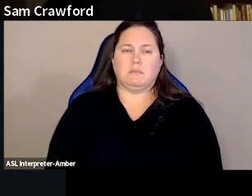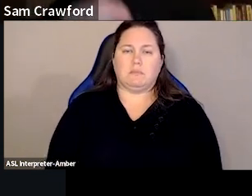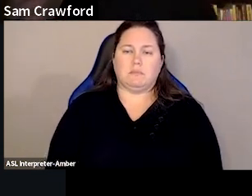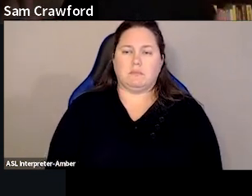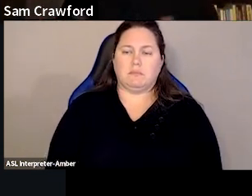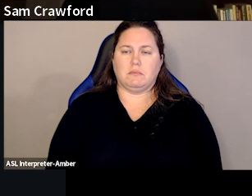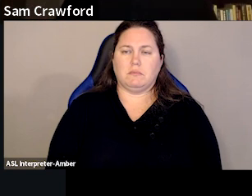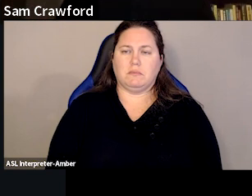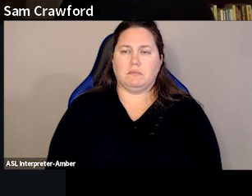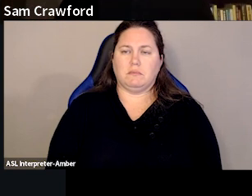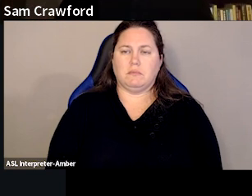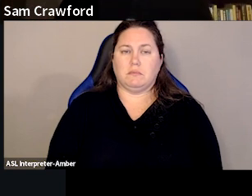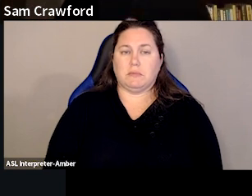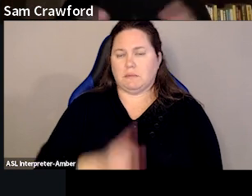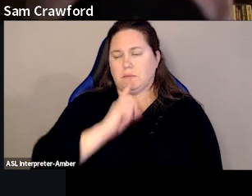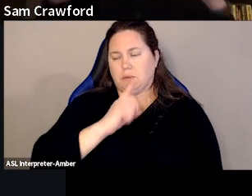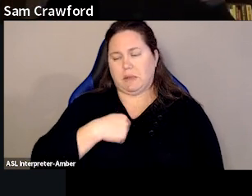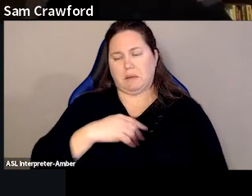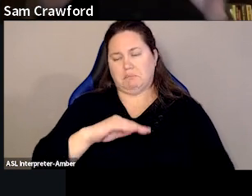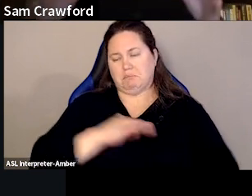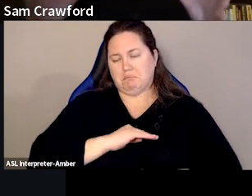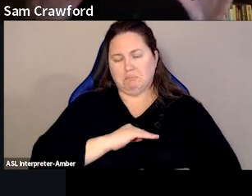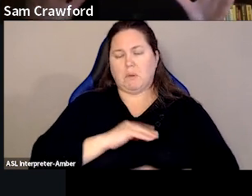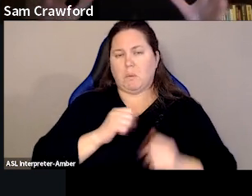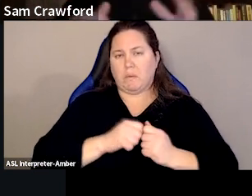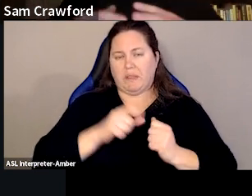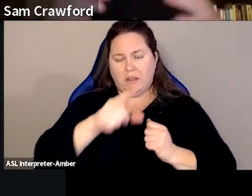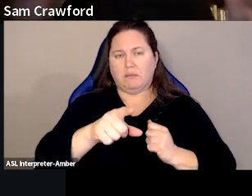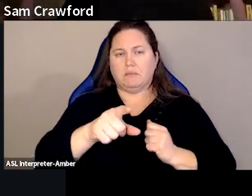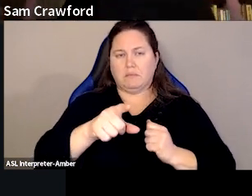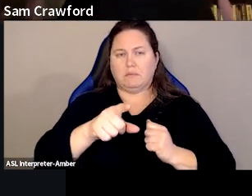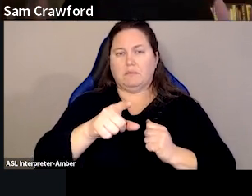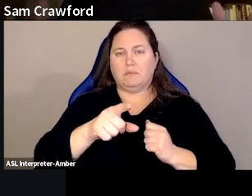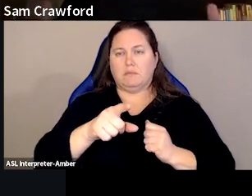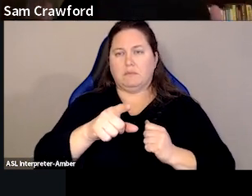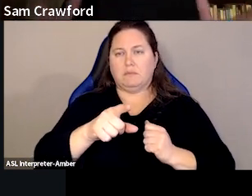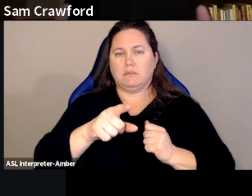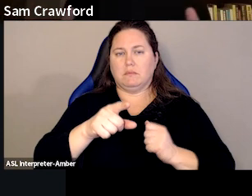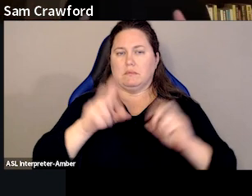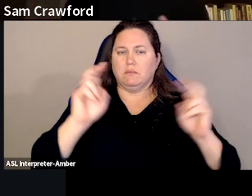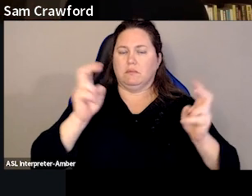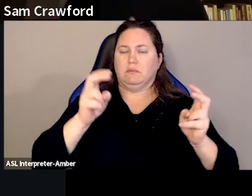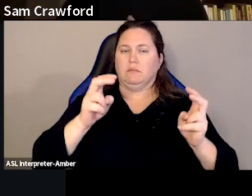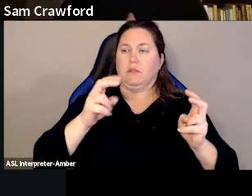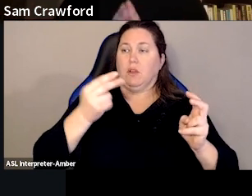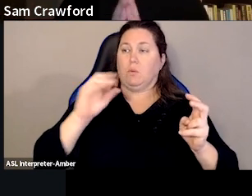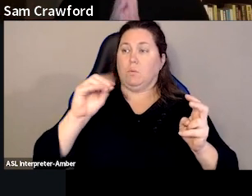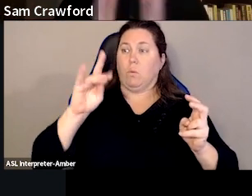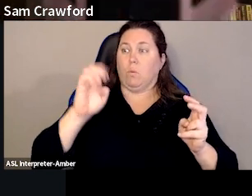personally, I couldn't be happier with it because what I see this as is the poster child for what no code can